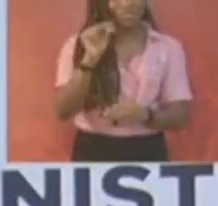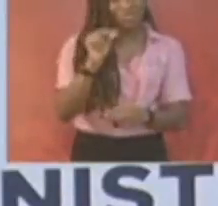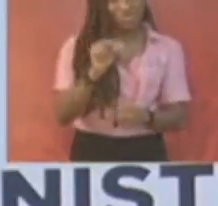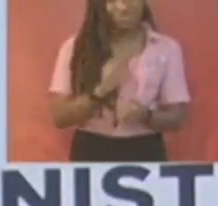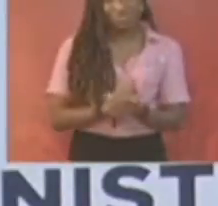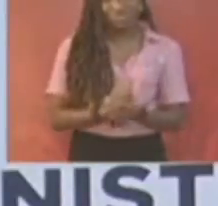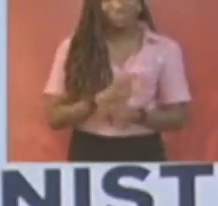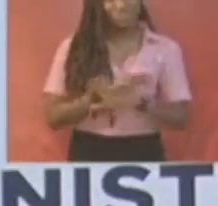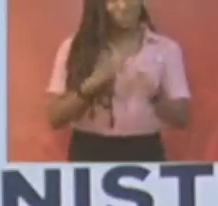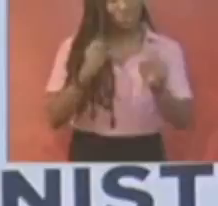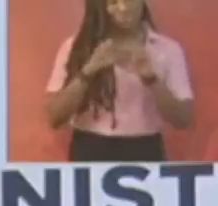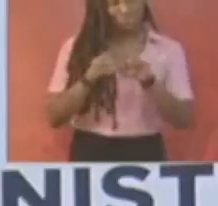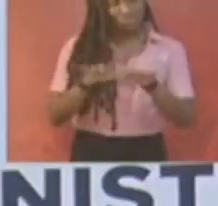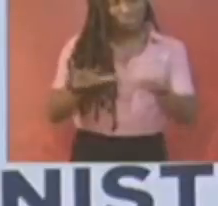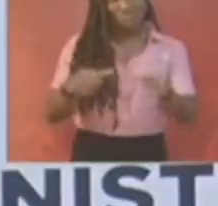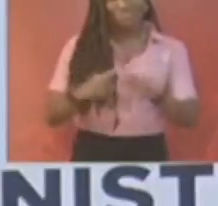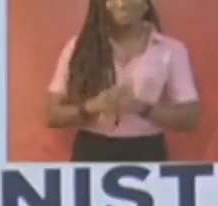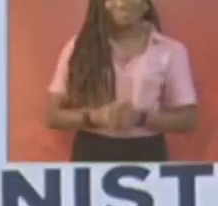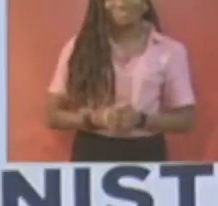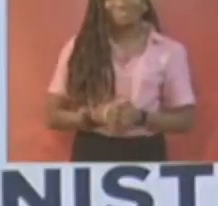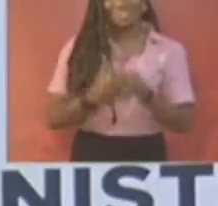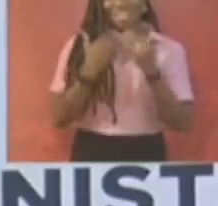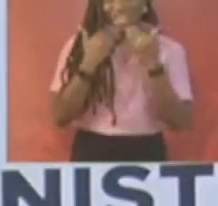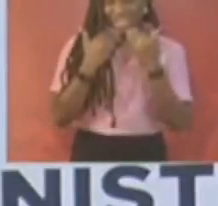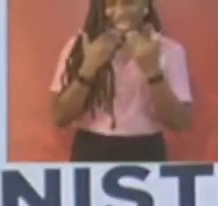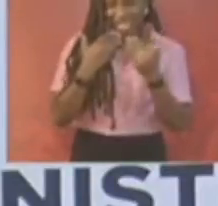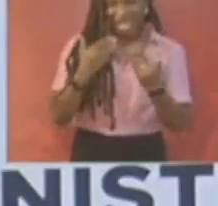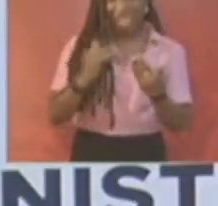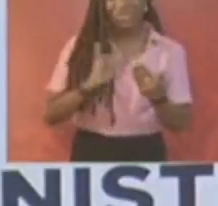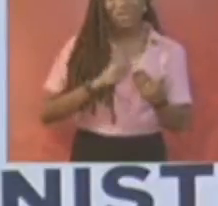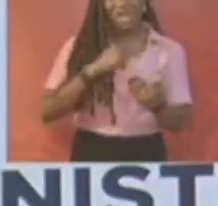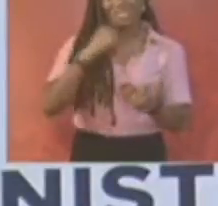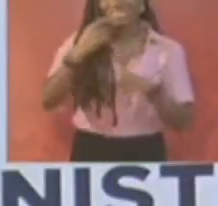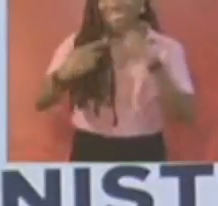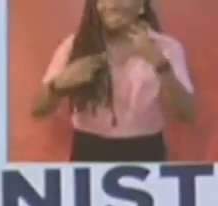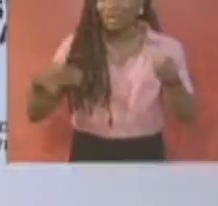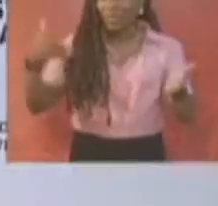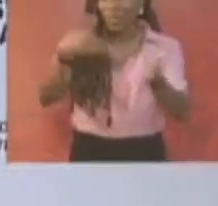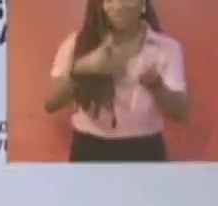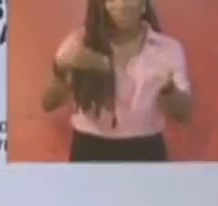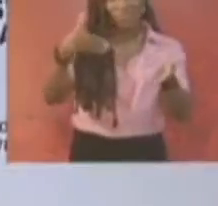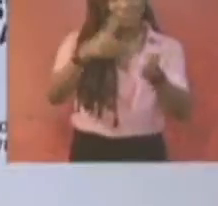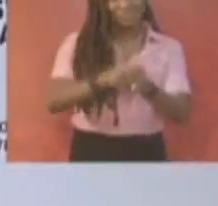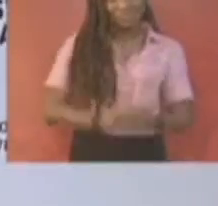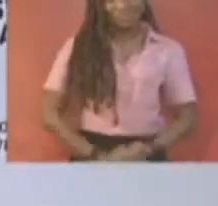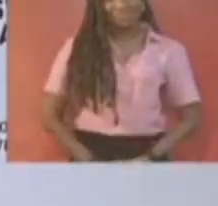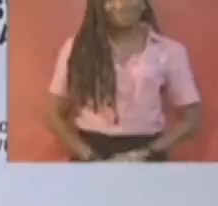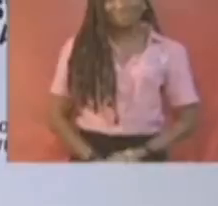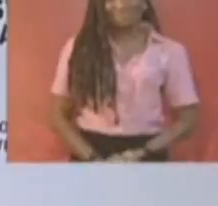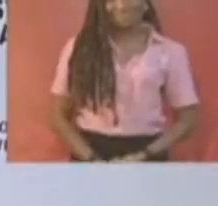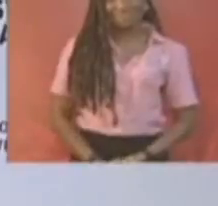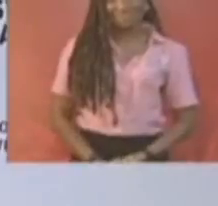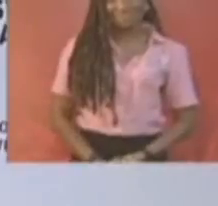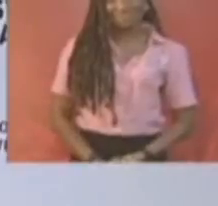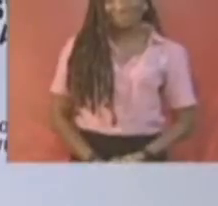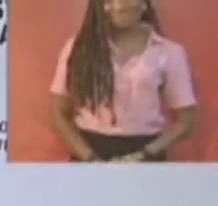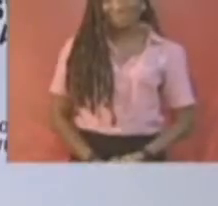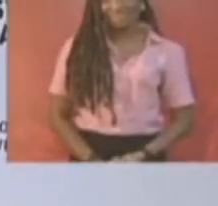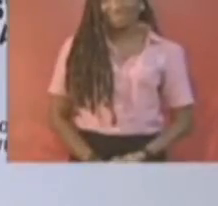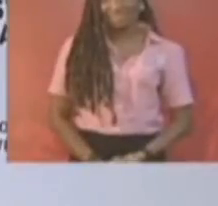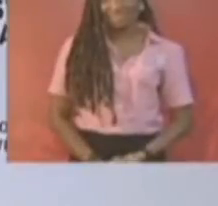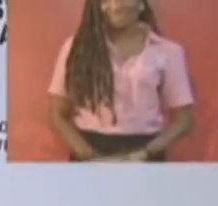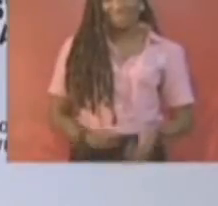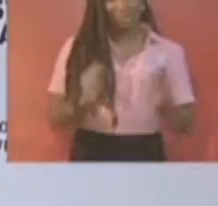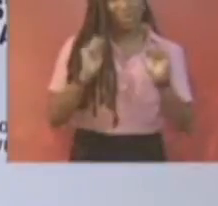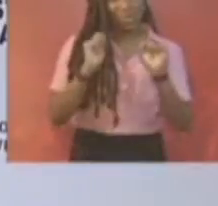extent possible. So thank you for the opportunity to re-emphasize that. Thank you. We can take a quick question from